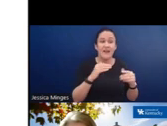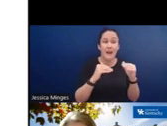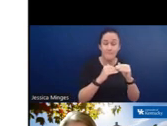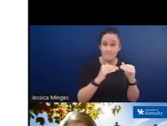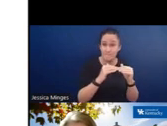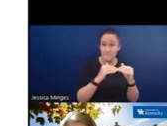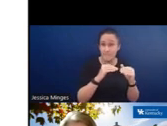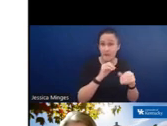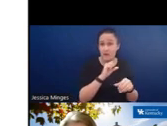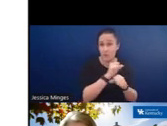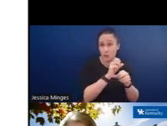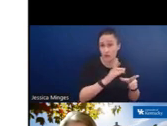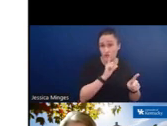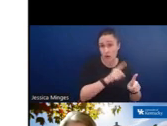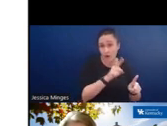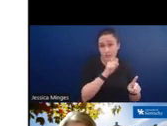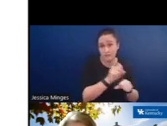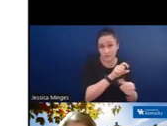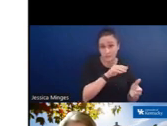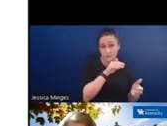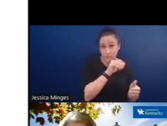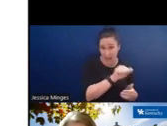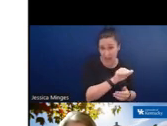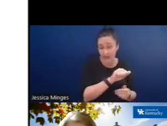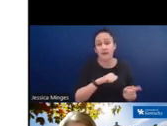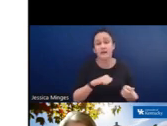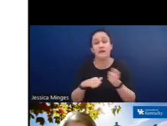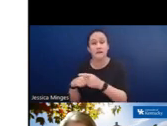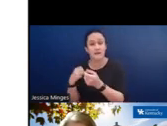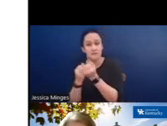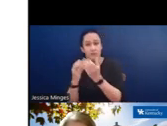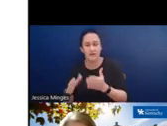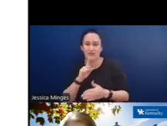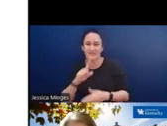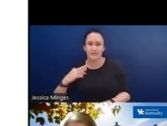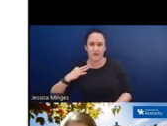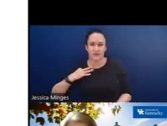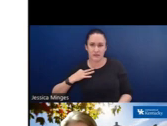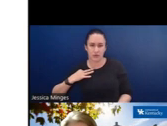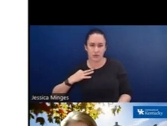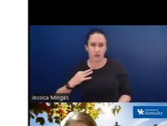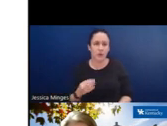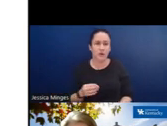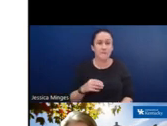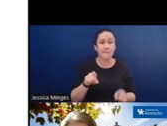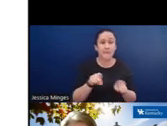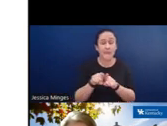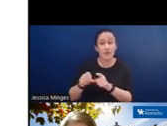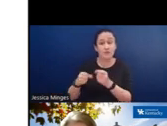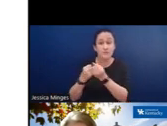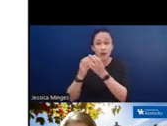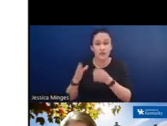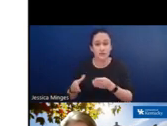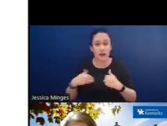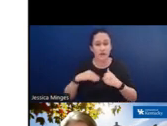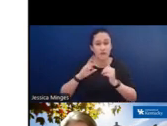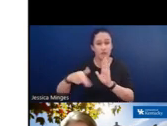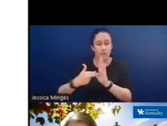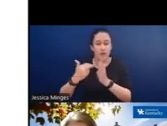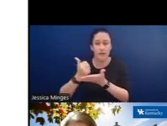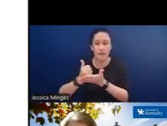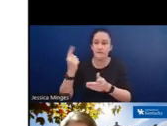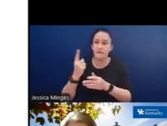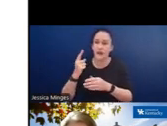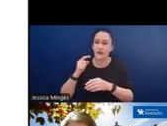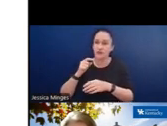employment. A sponsor is a volunteer position, but also a sponsor has the role of helping someone work